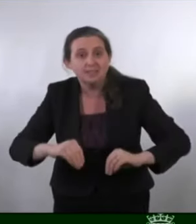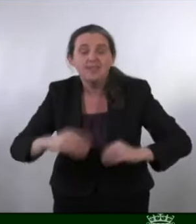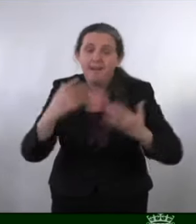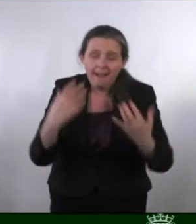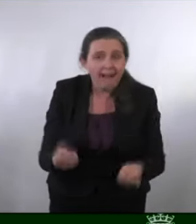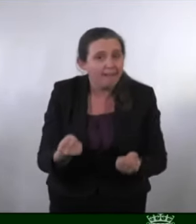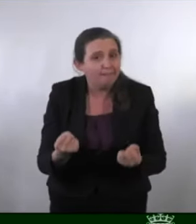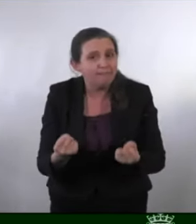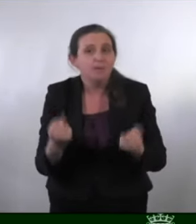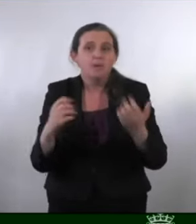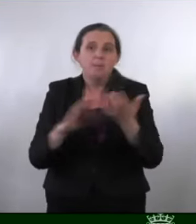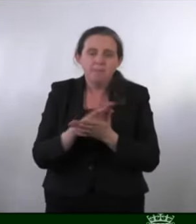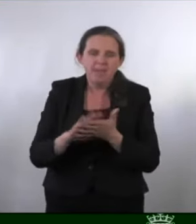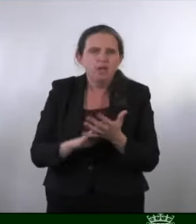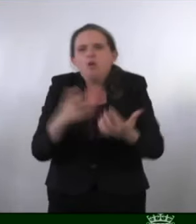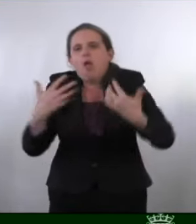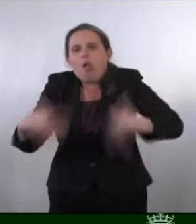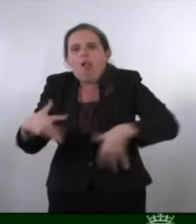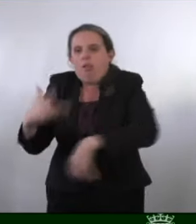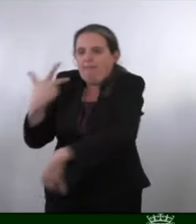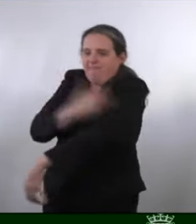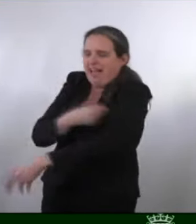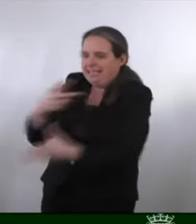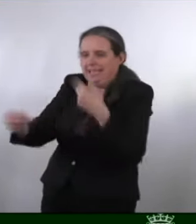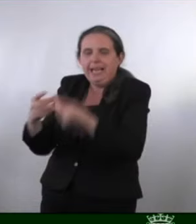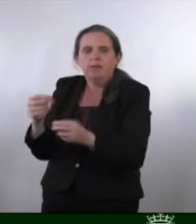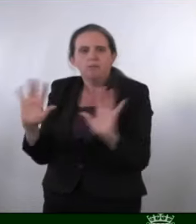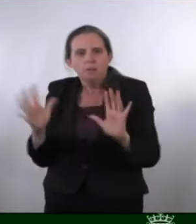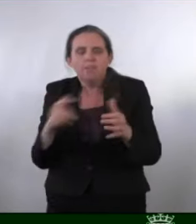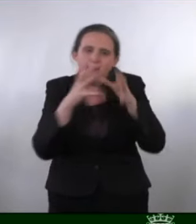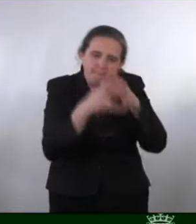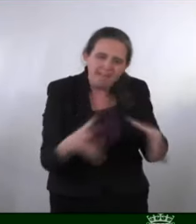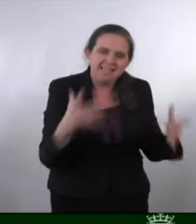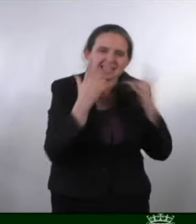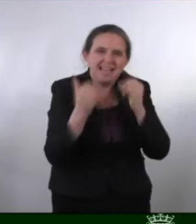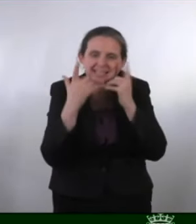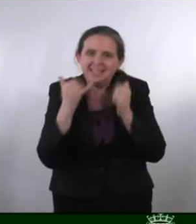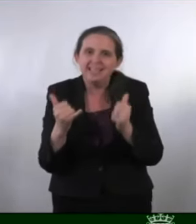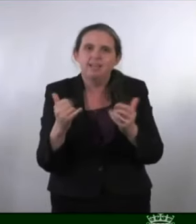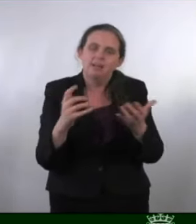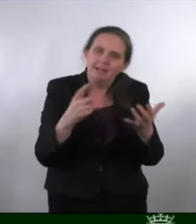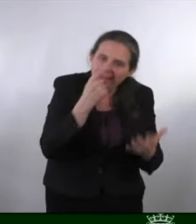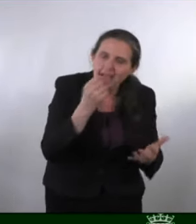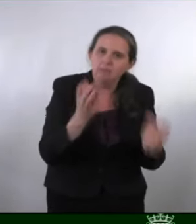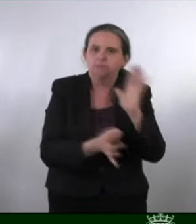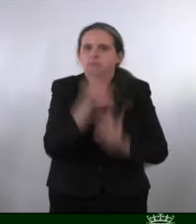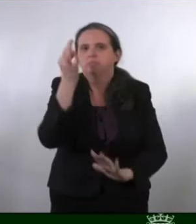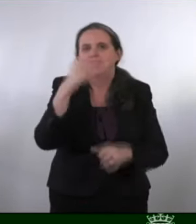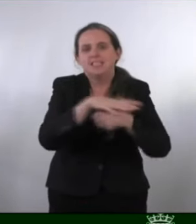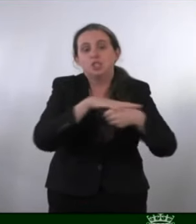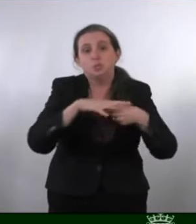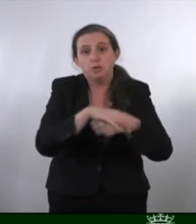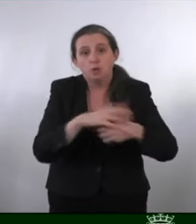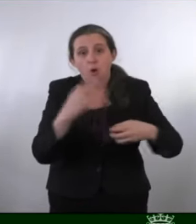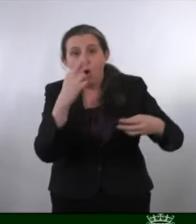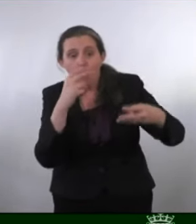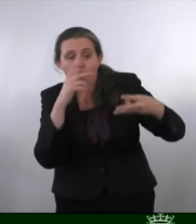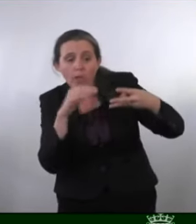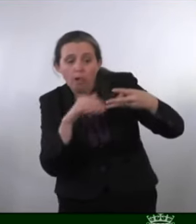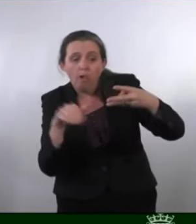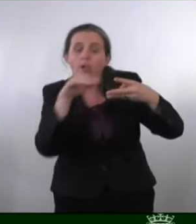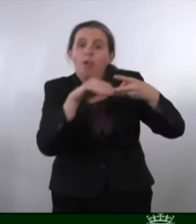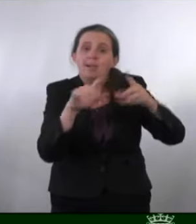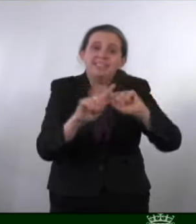is not just through the vaccine, but also through mass testing. Farrell Clark. Thank you, Madam Deputy